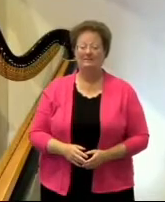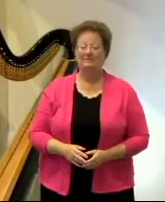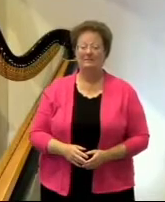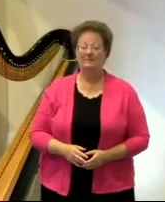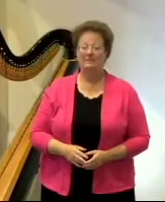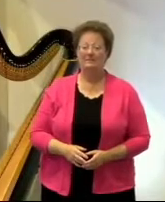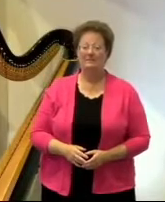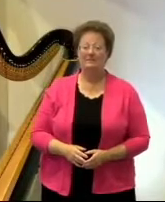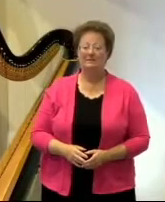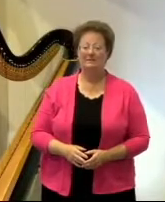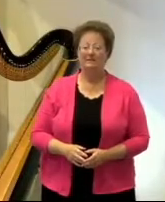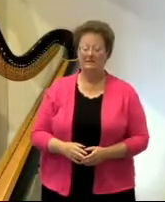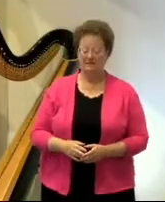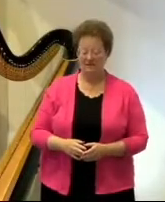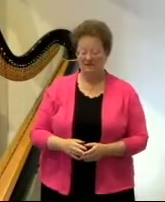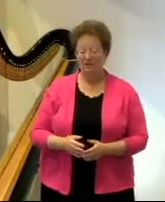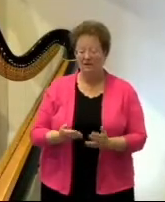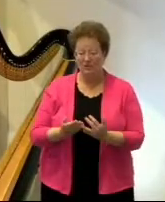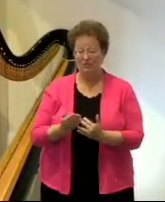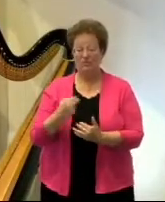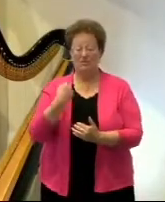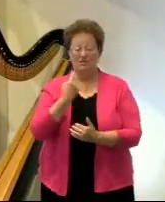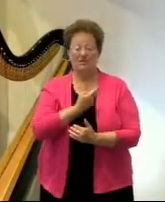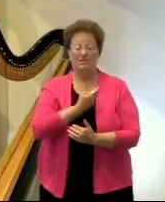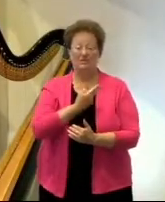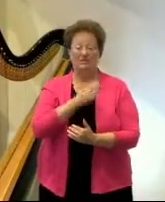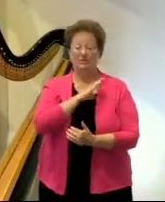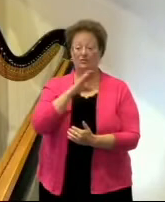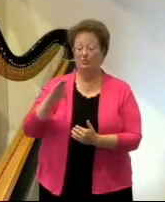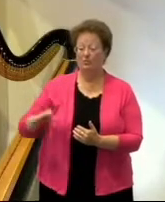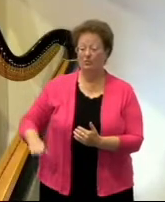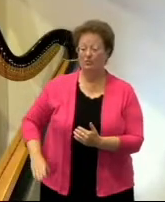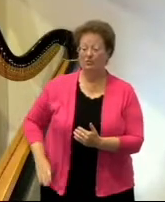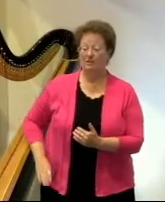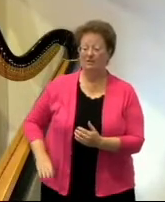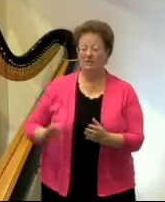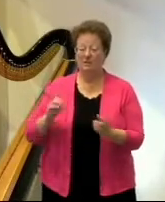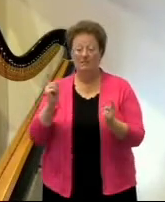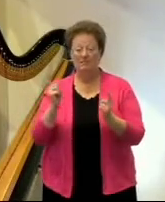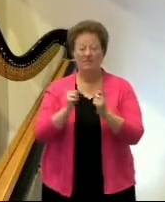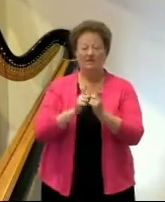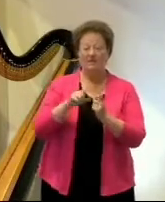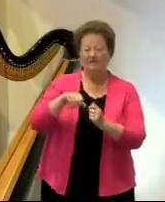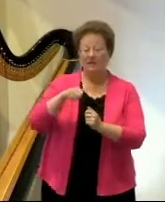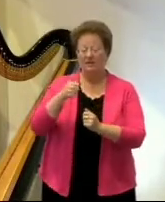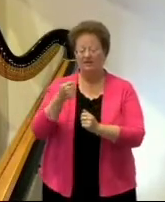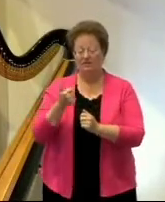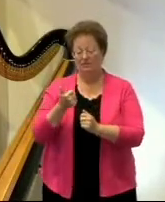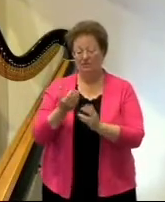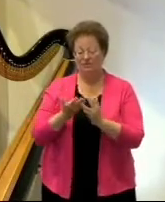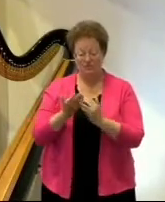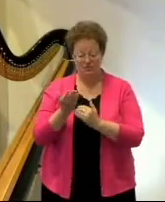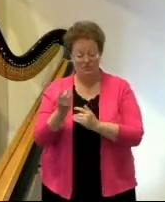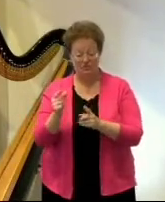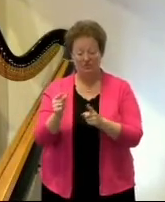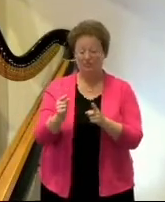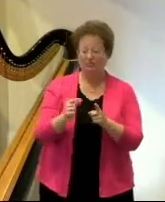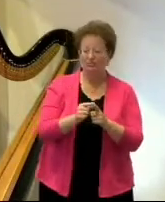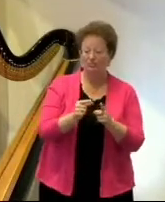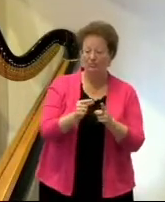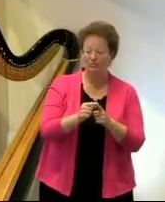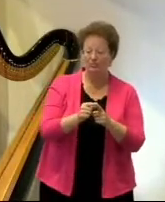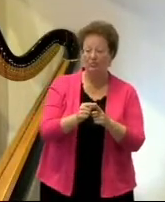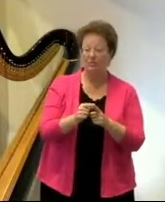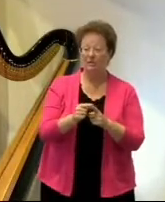that Christ meets others. And we do so when we use the ways of grace, the means of grace, through the ministry of